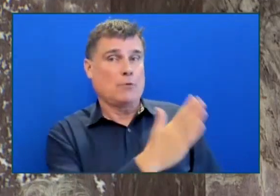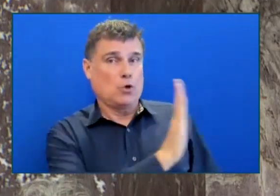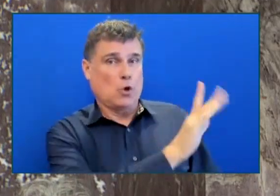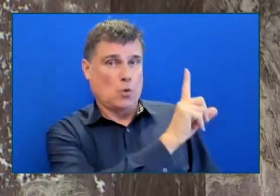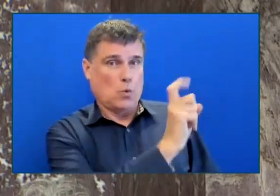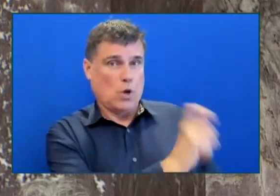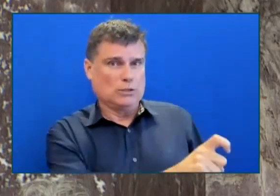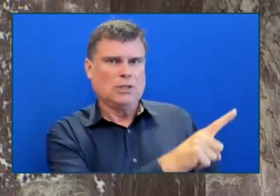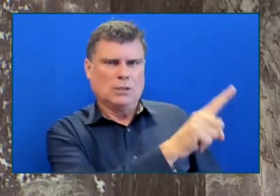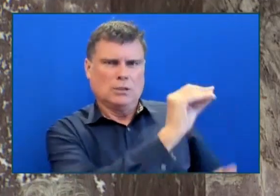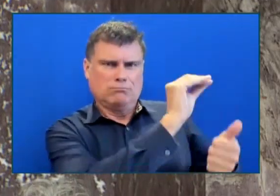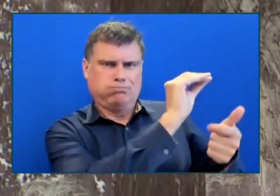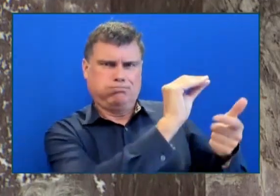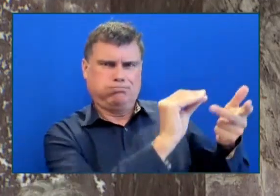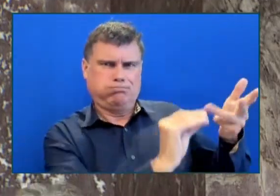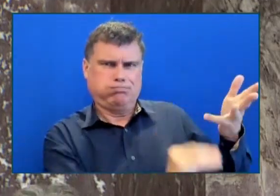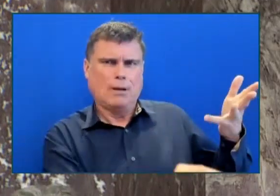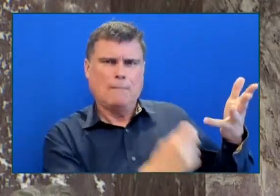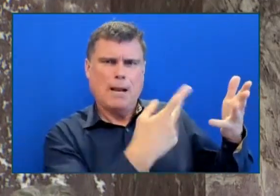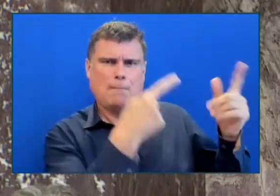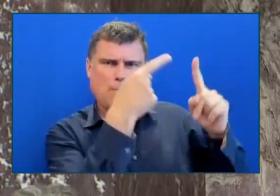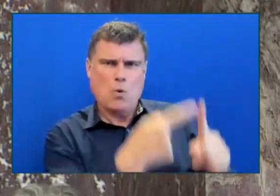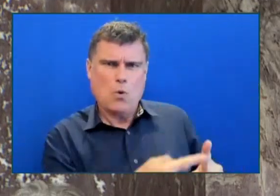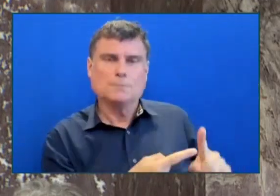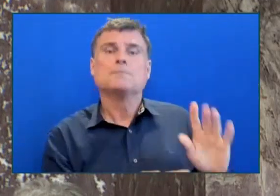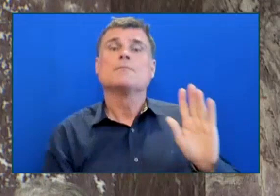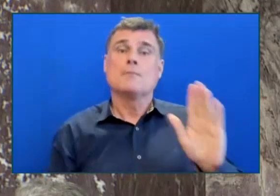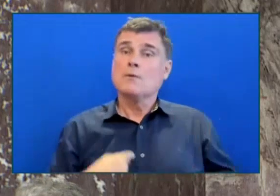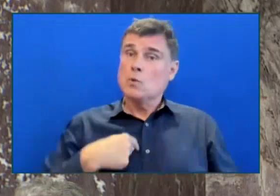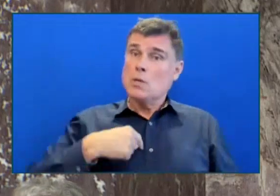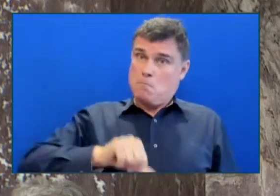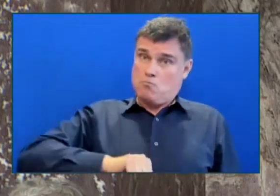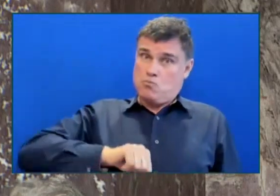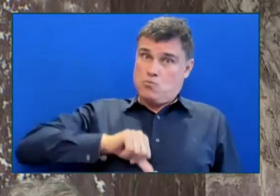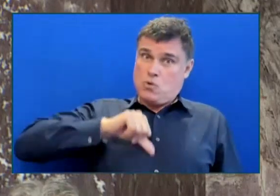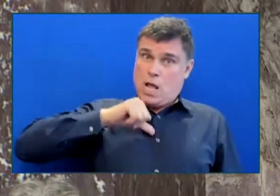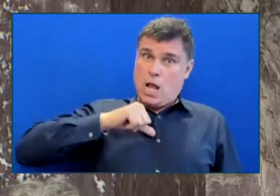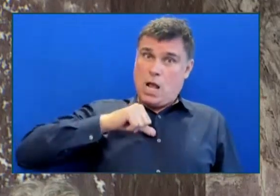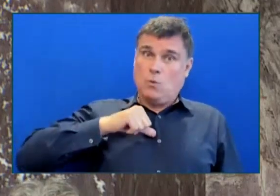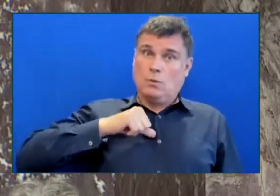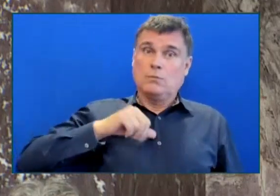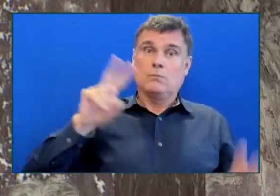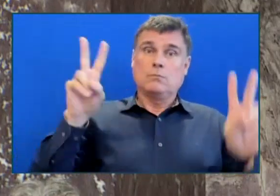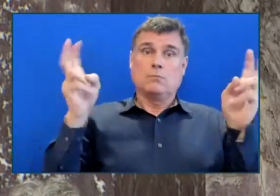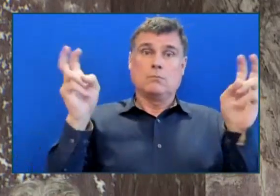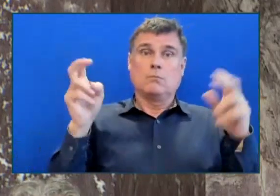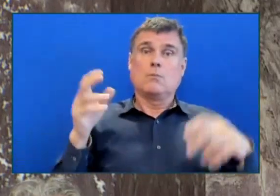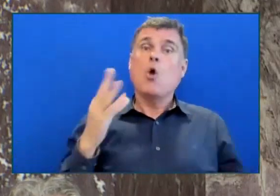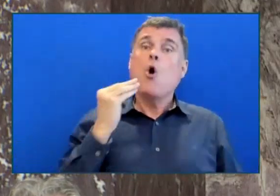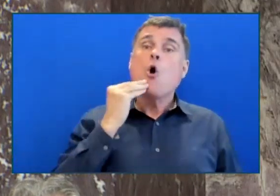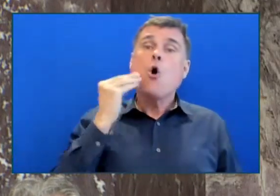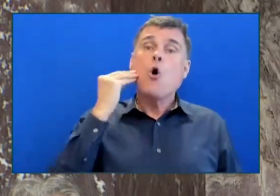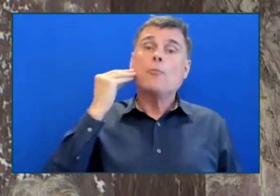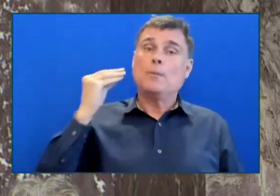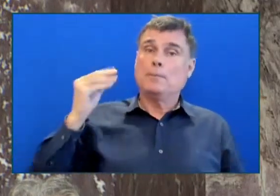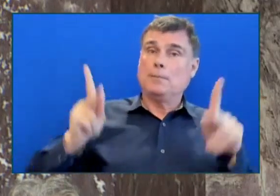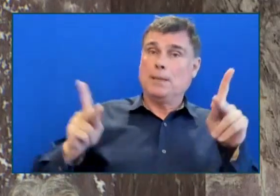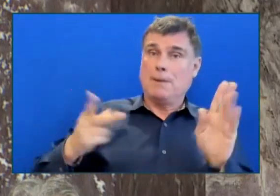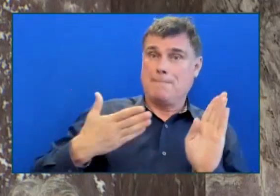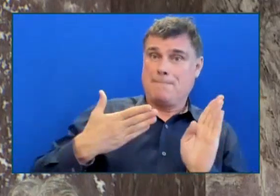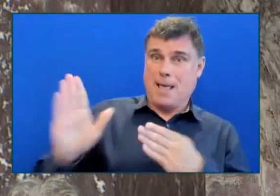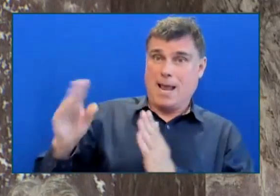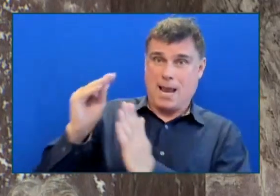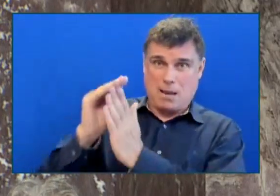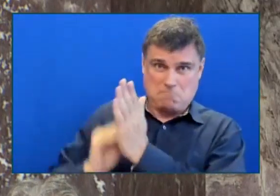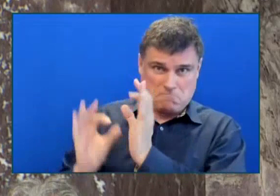People plan that we've launched. We're very proud of our Future Ready plan that was announced just recently, making sure